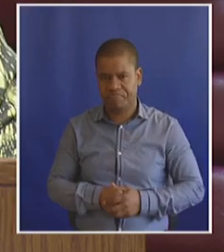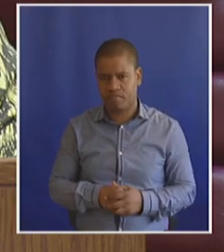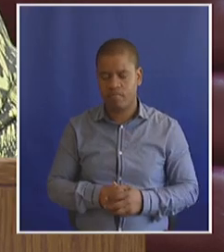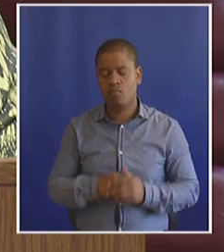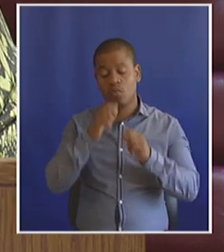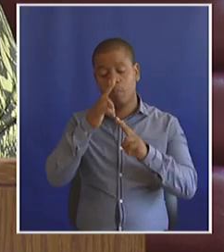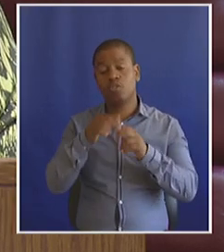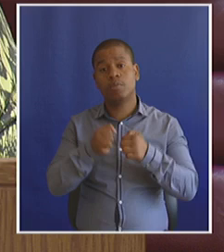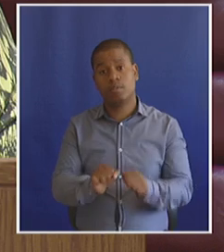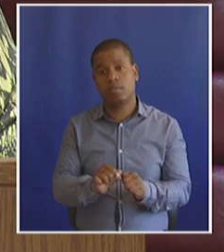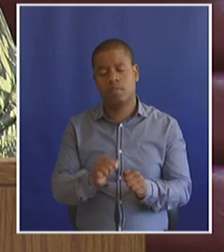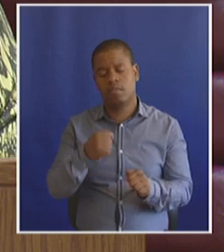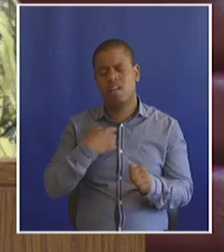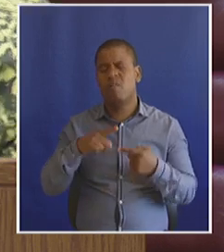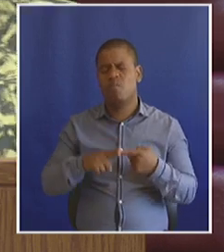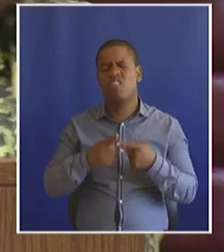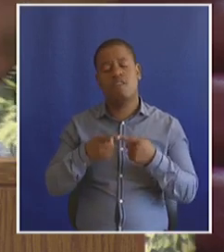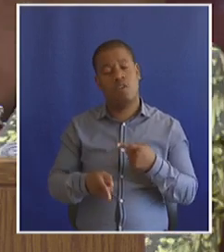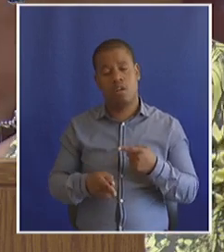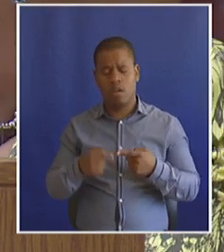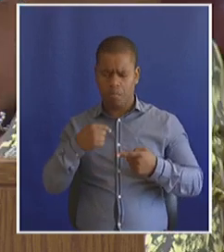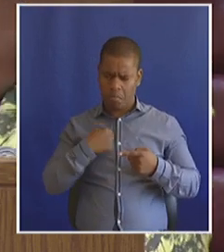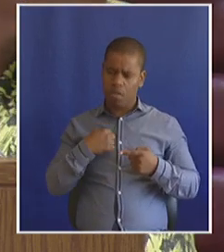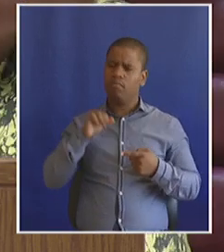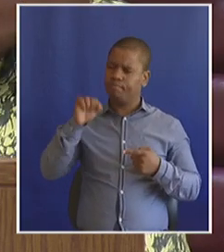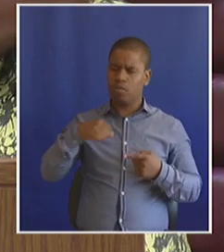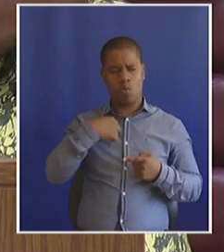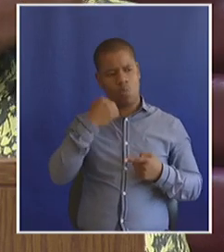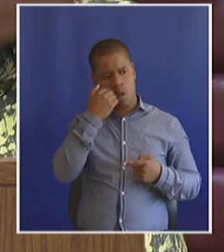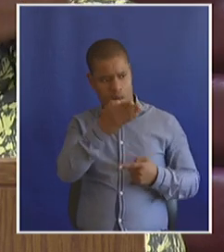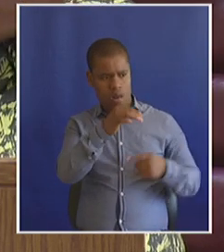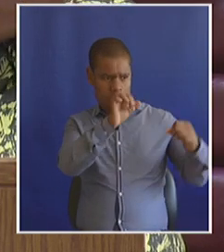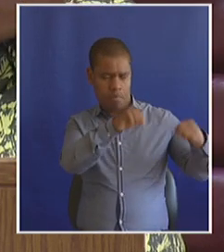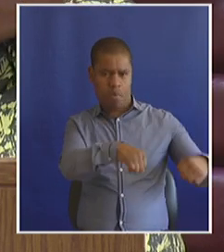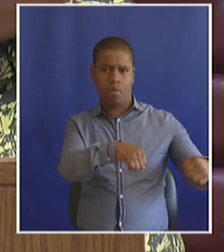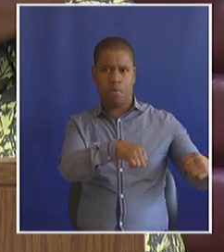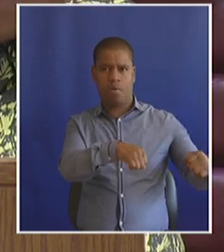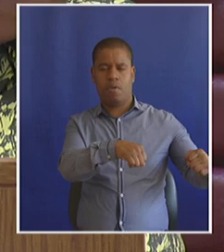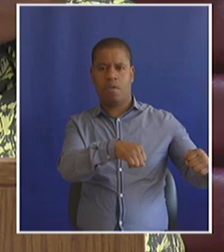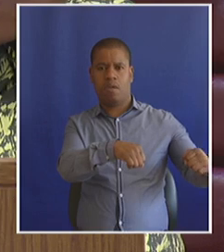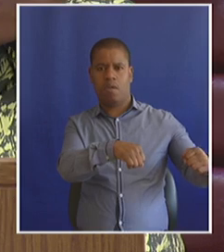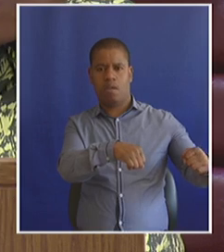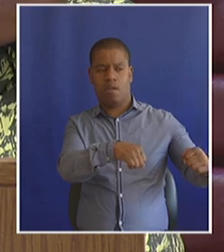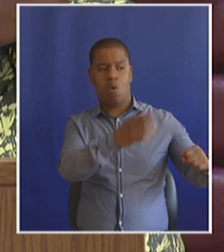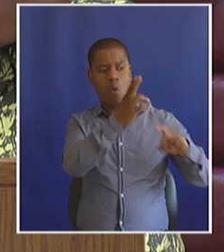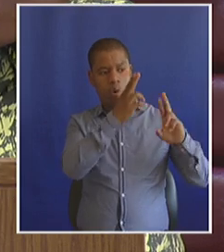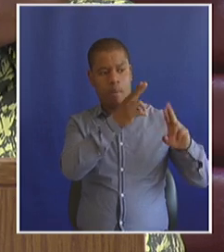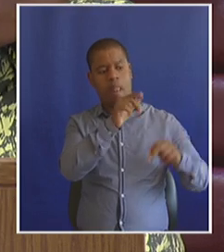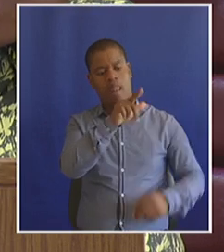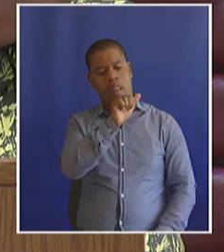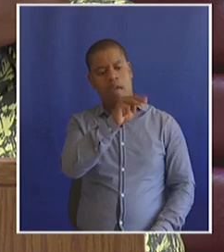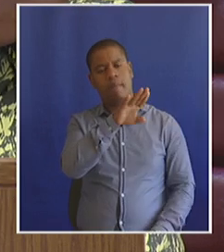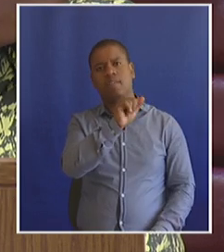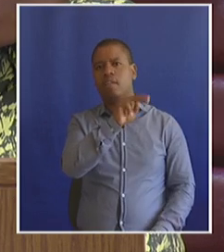Chair, on a point of order as well, I'd like to concur with my colleague, Honourable Labuskaghni, that